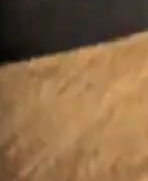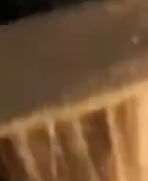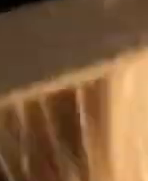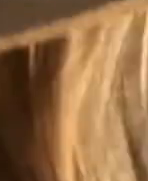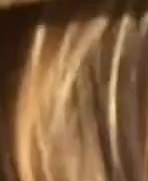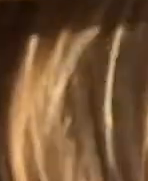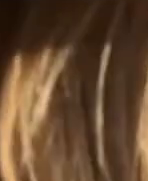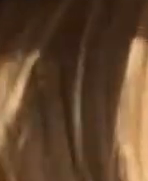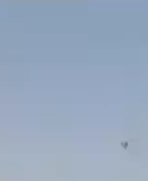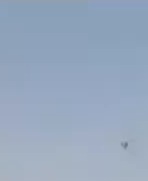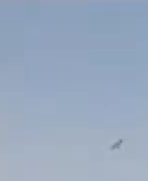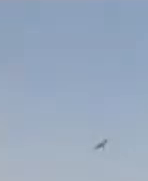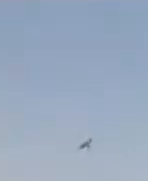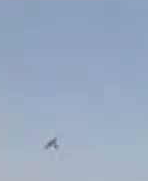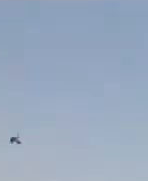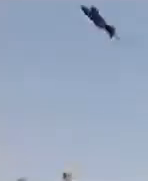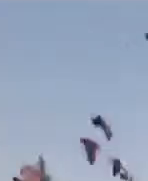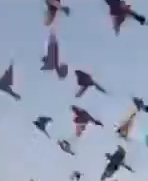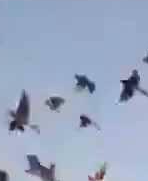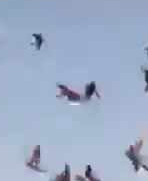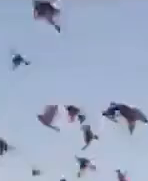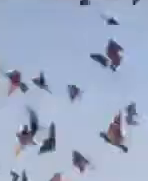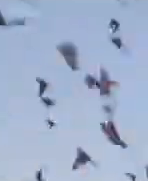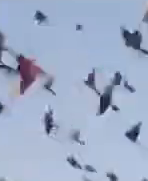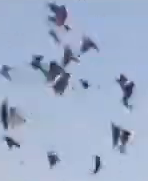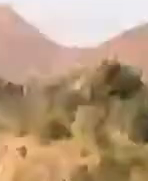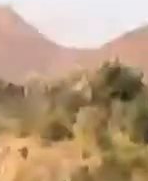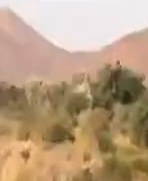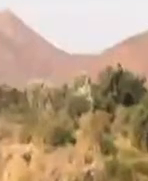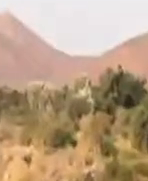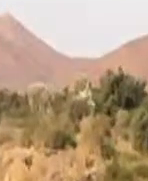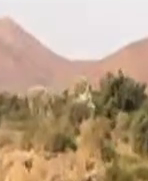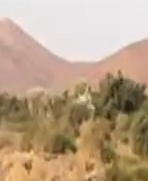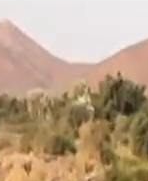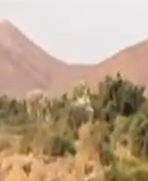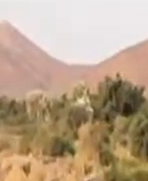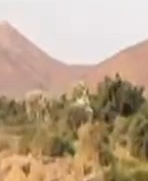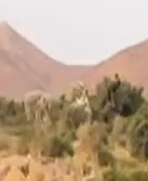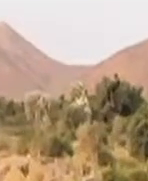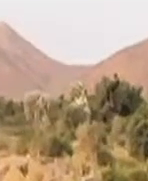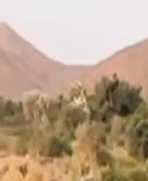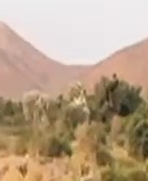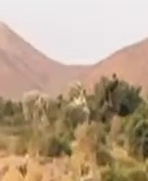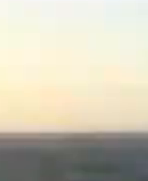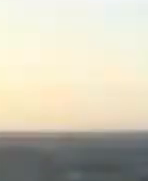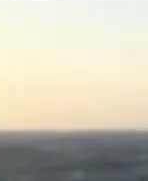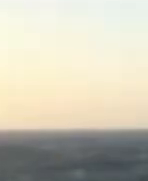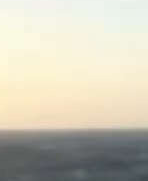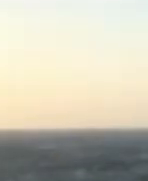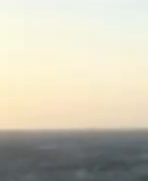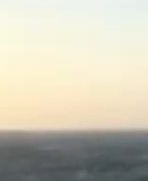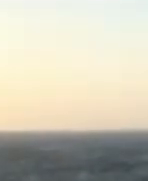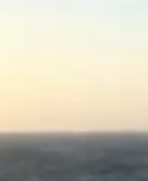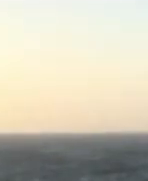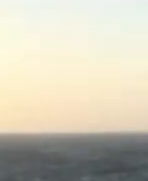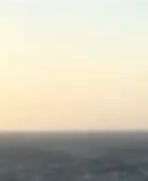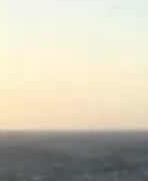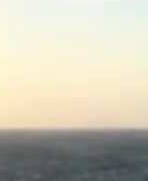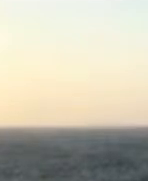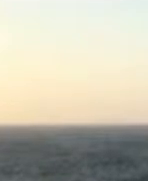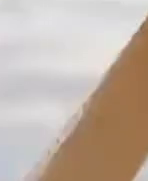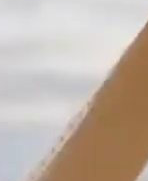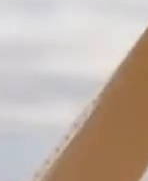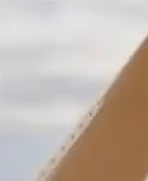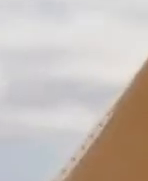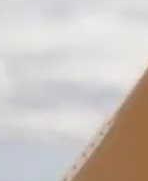Take a moment, take a few, and someday soon you'll once again be able to stay in wonder at this